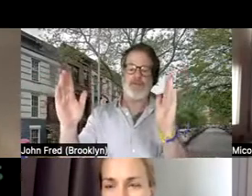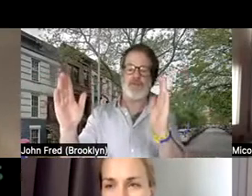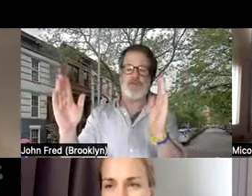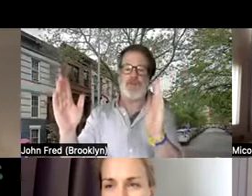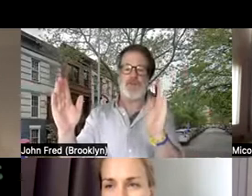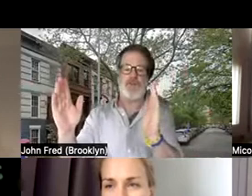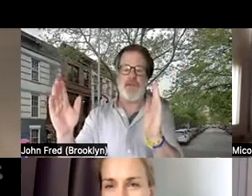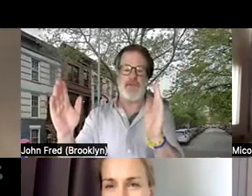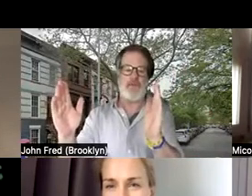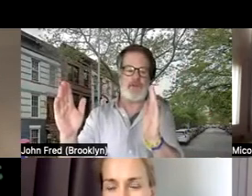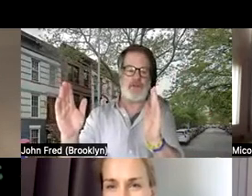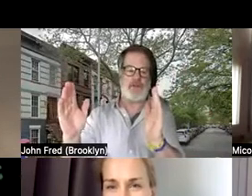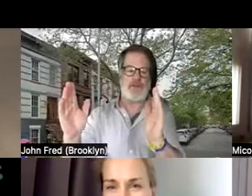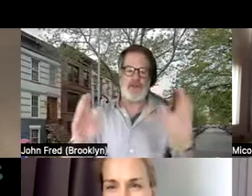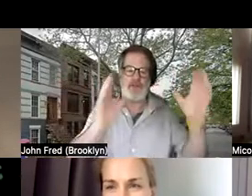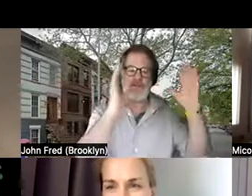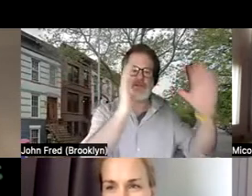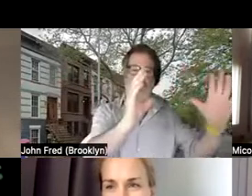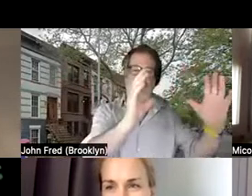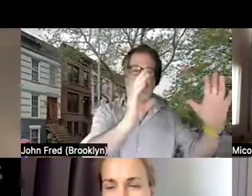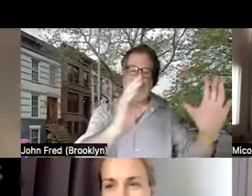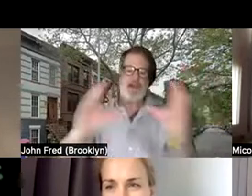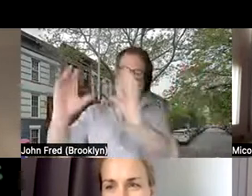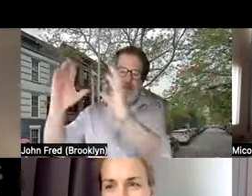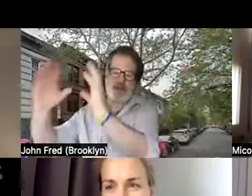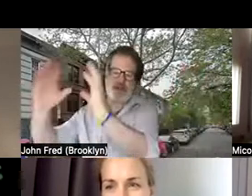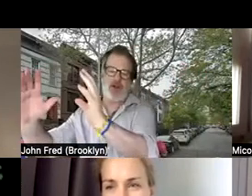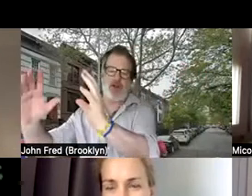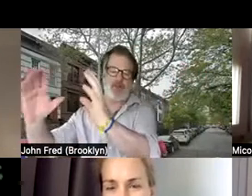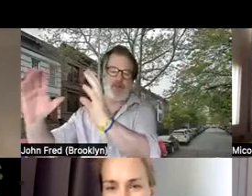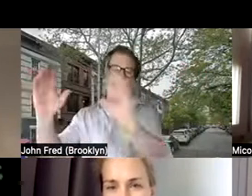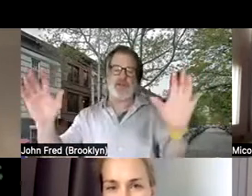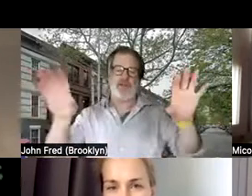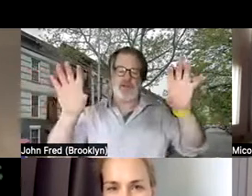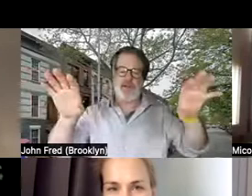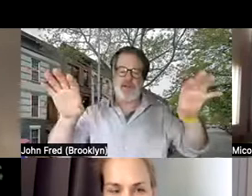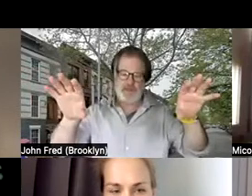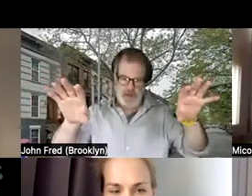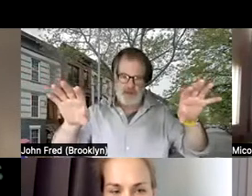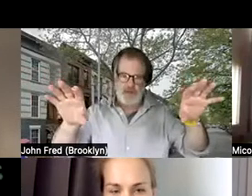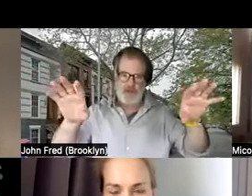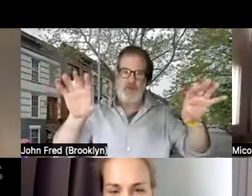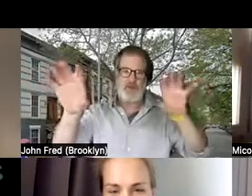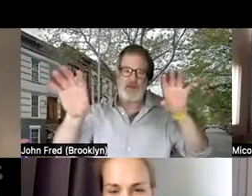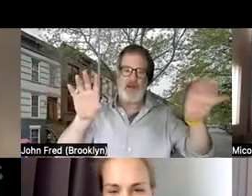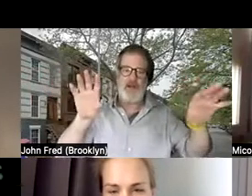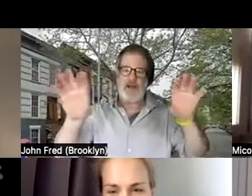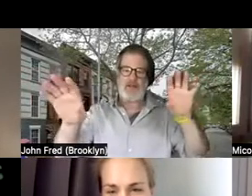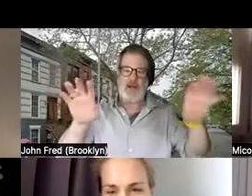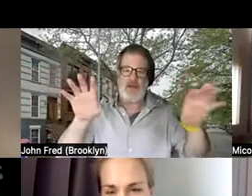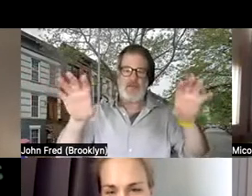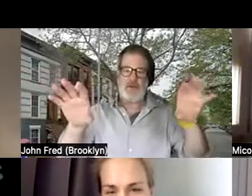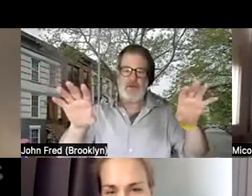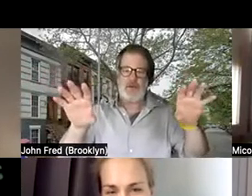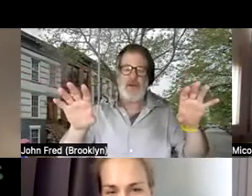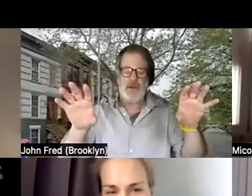than you usually do, maybe when you're looking at slides, so that the slides and Jenny are approximately the same size. You can do that with the